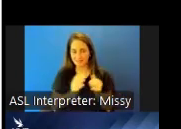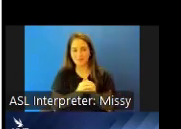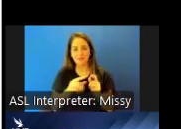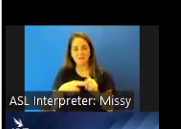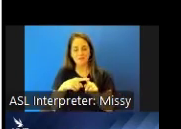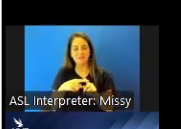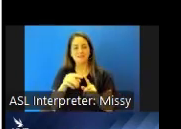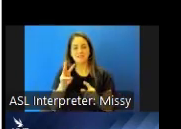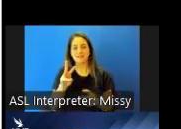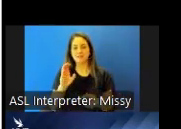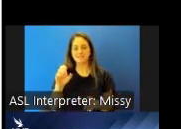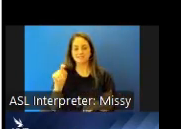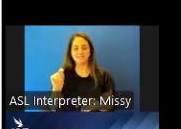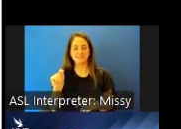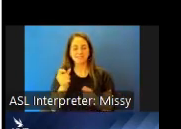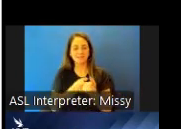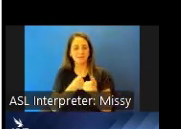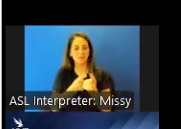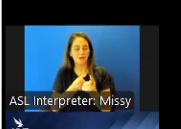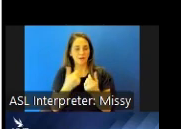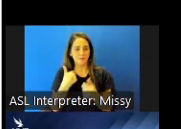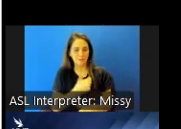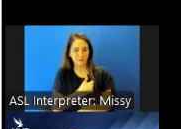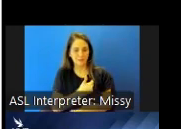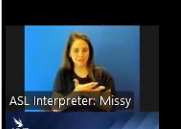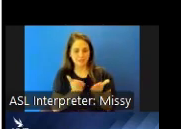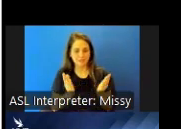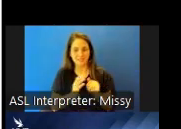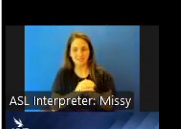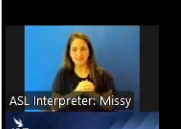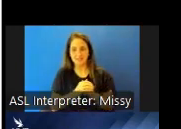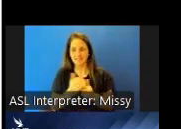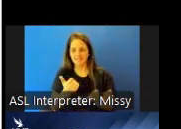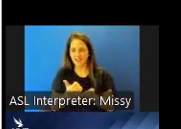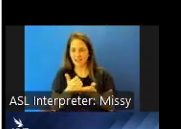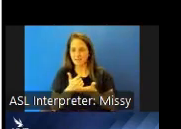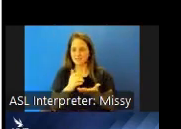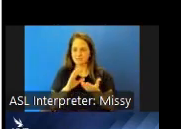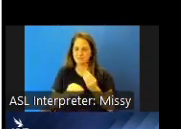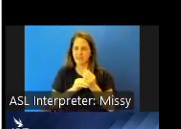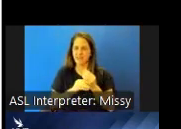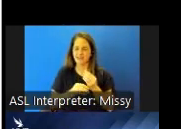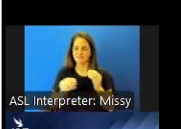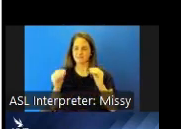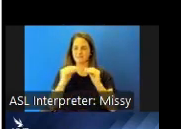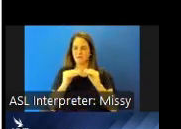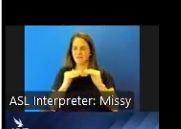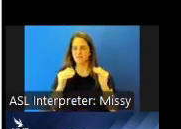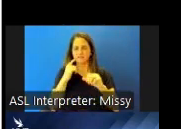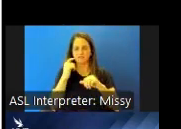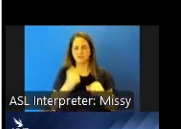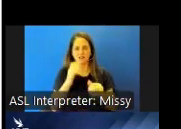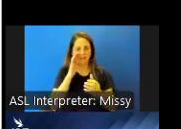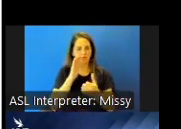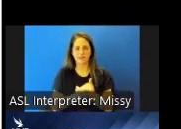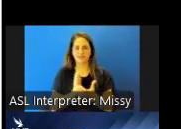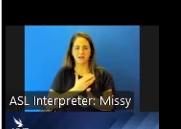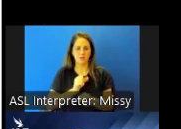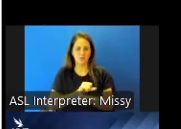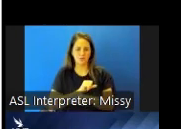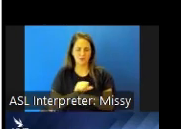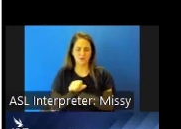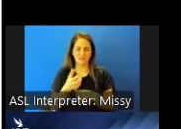as our WCET supporting members that invest at an additional level because they strongly believe in the work that we do,